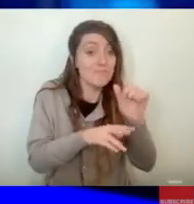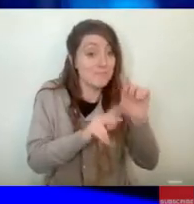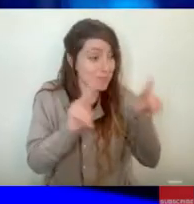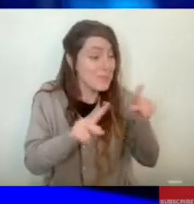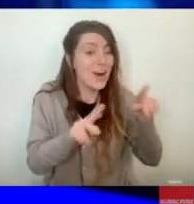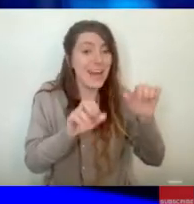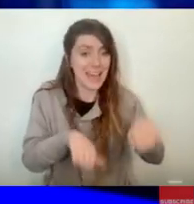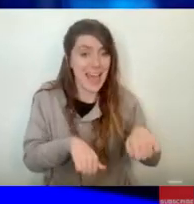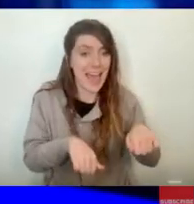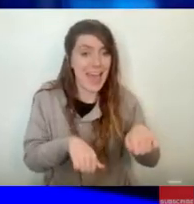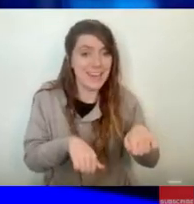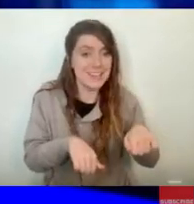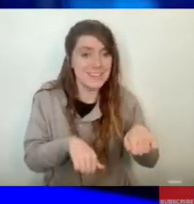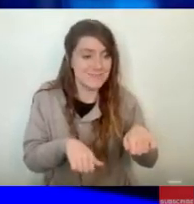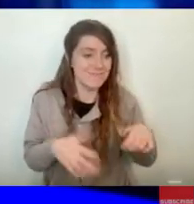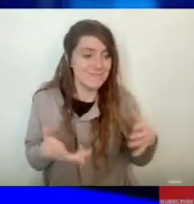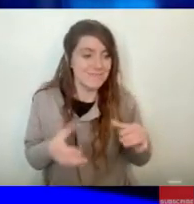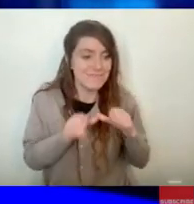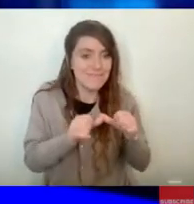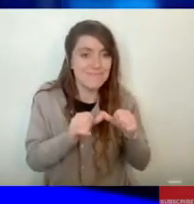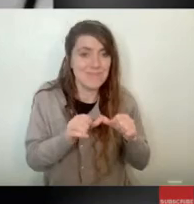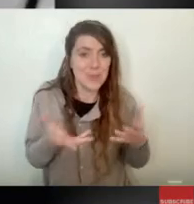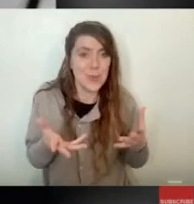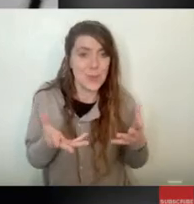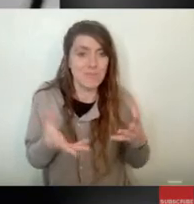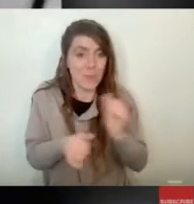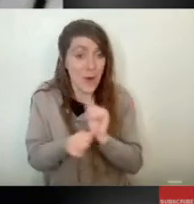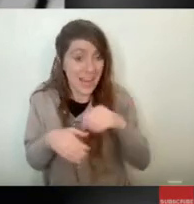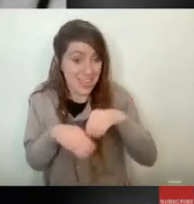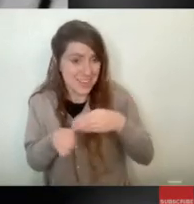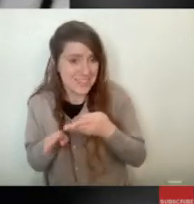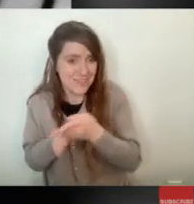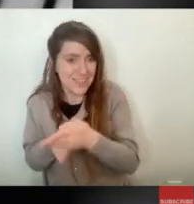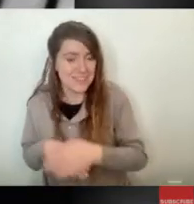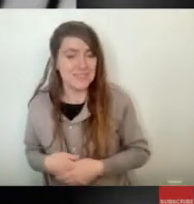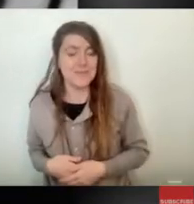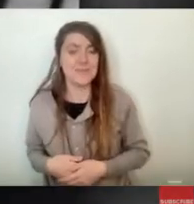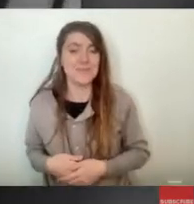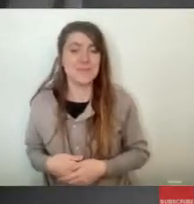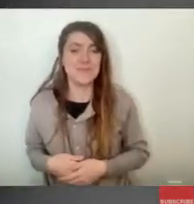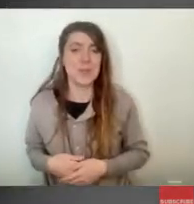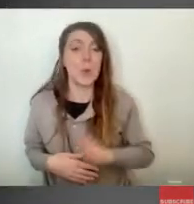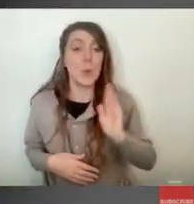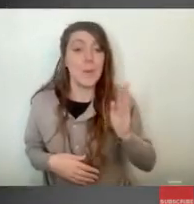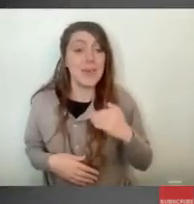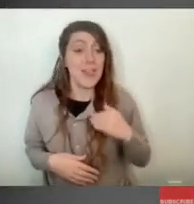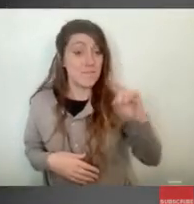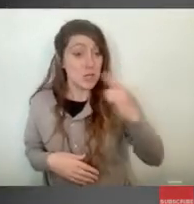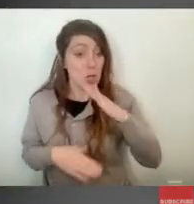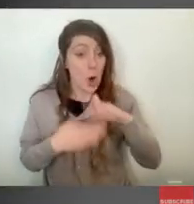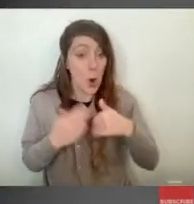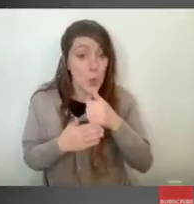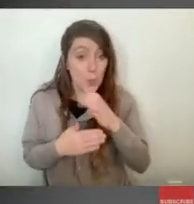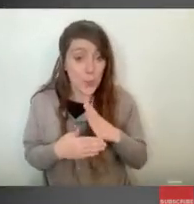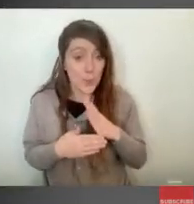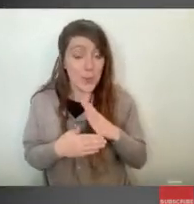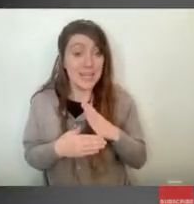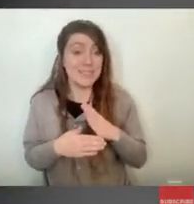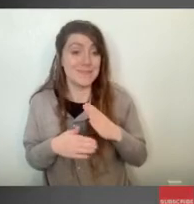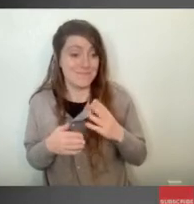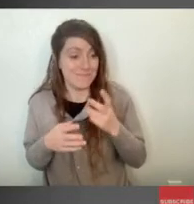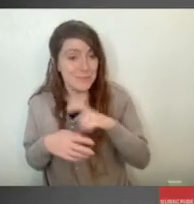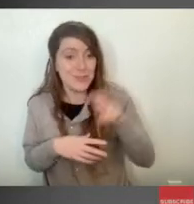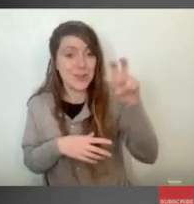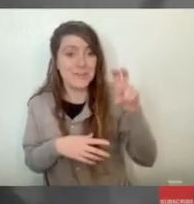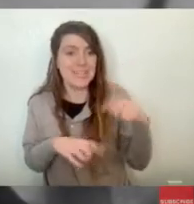also can reach and work in these fields. This will mark the first all-female space mission since Soviet cosmonaut